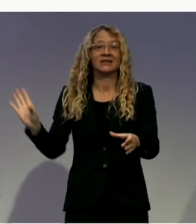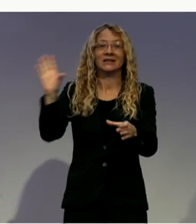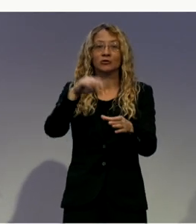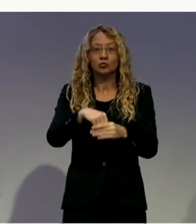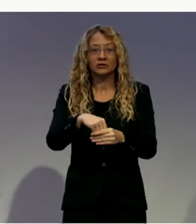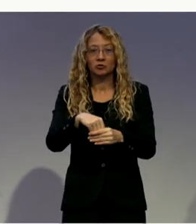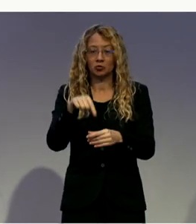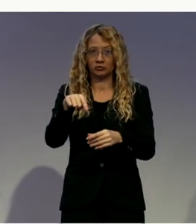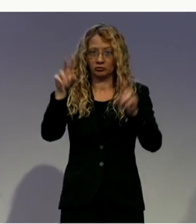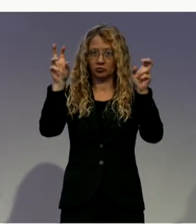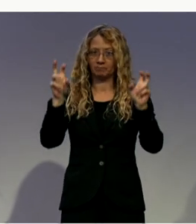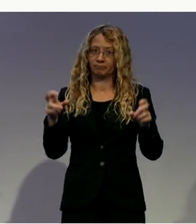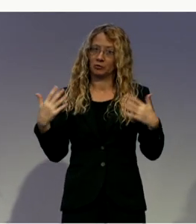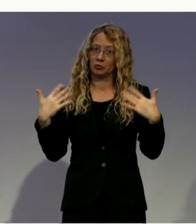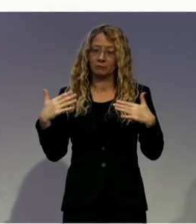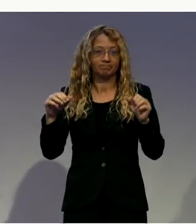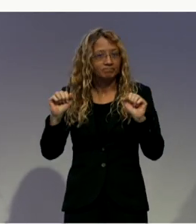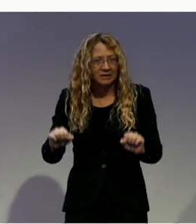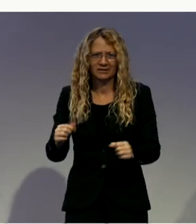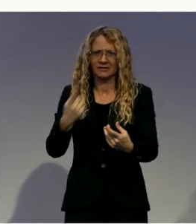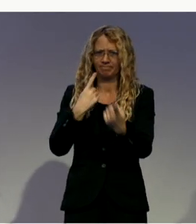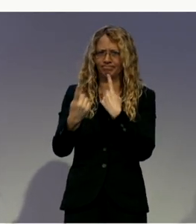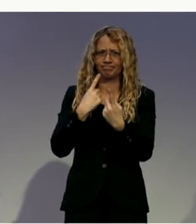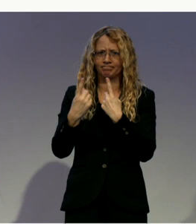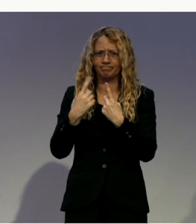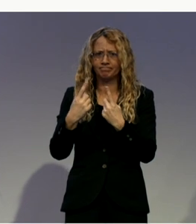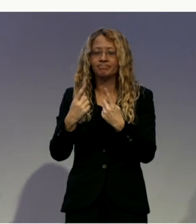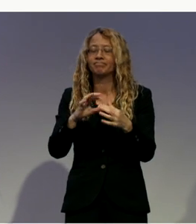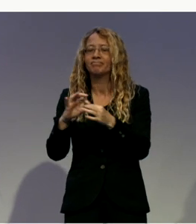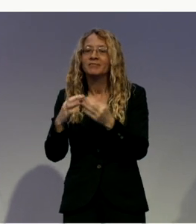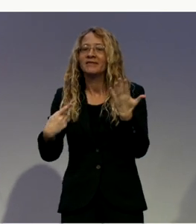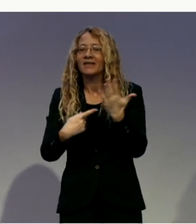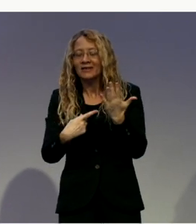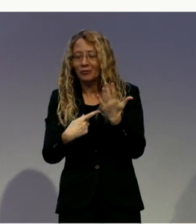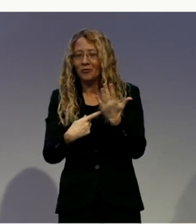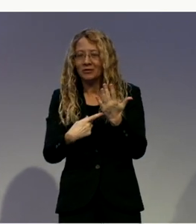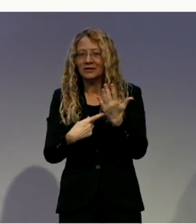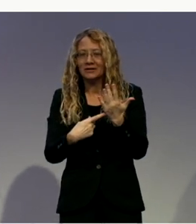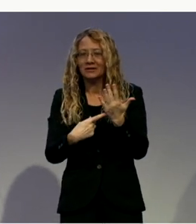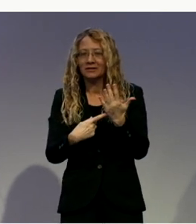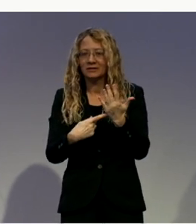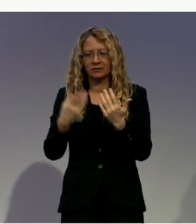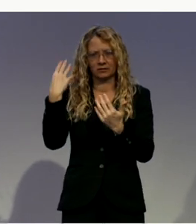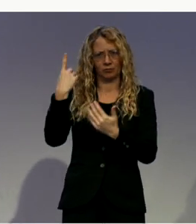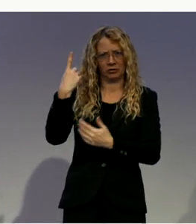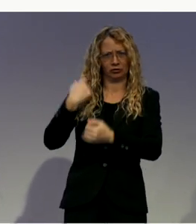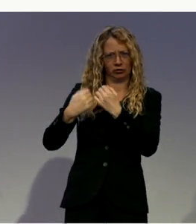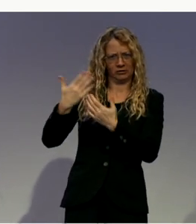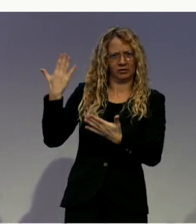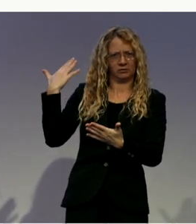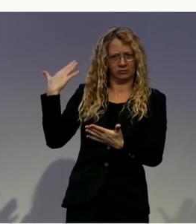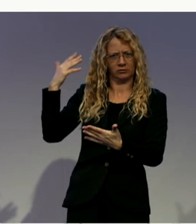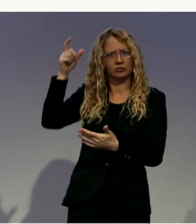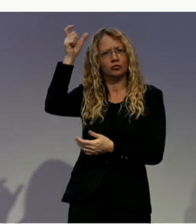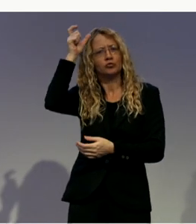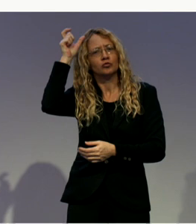very important part. Last year in Turkey, we have organized a seminar with the topic Technology